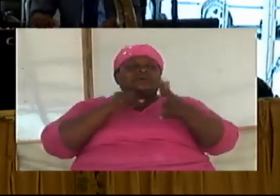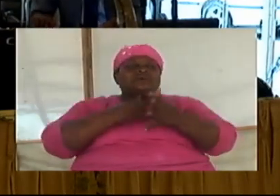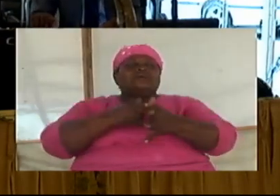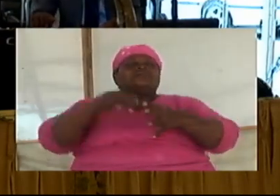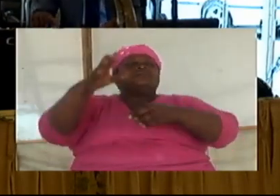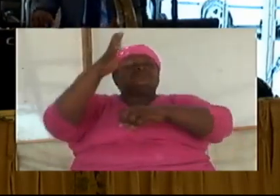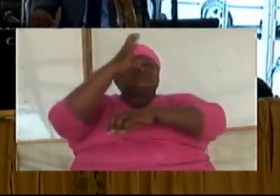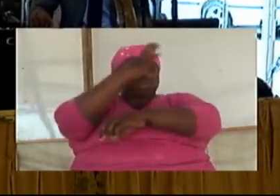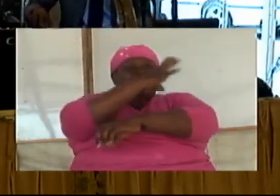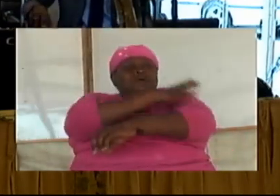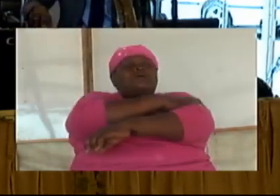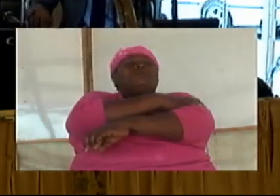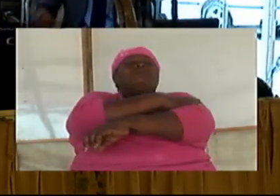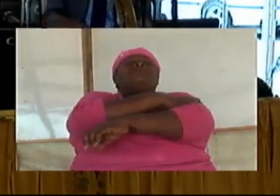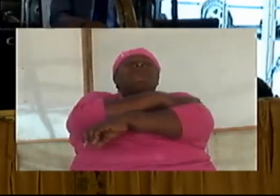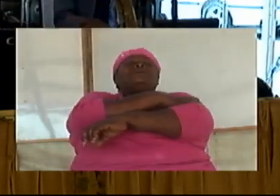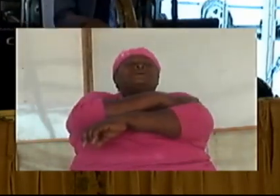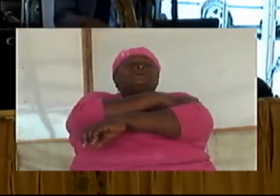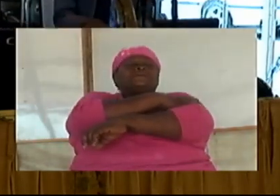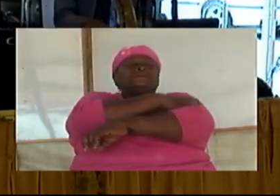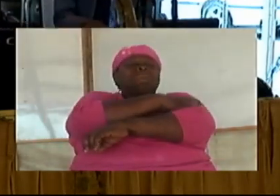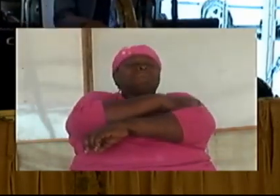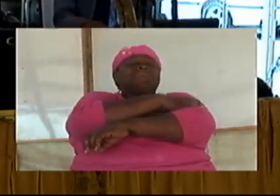never lose its